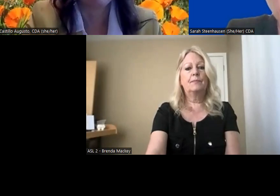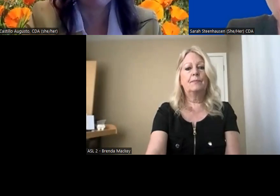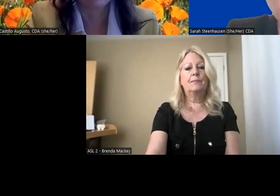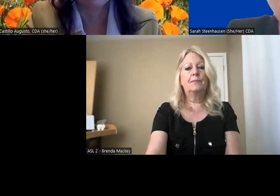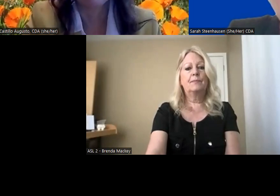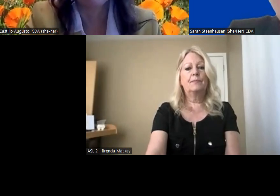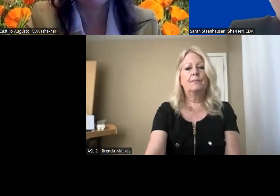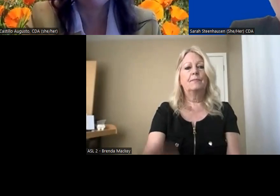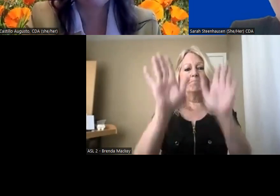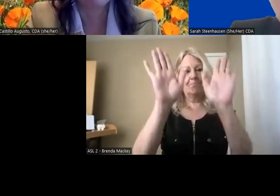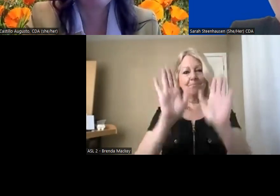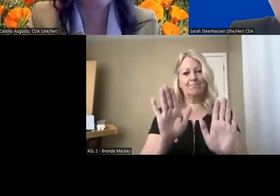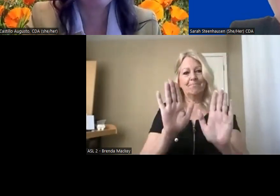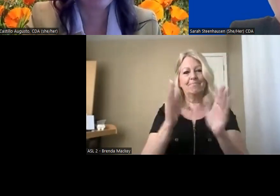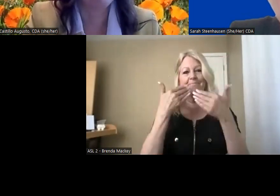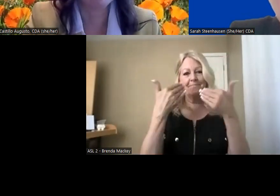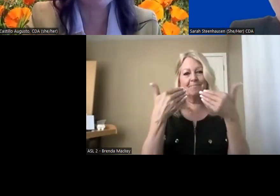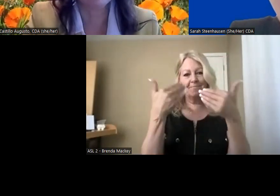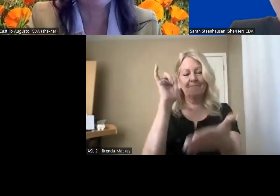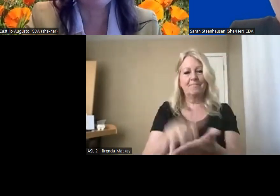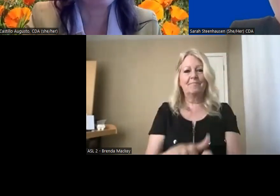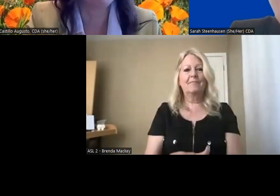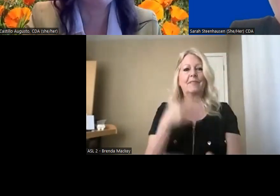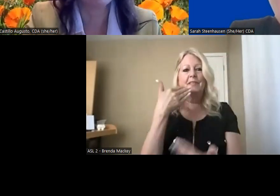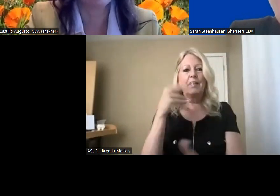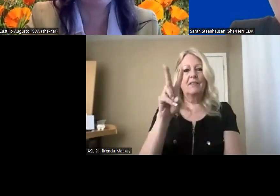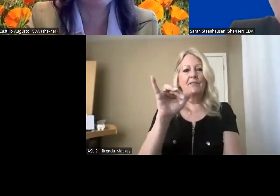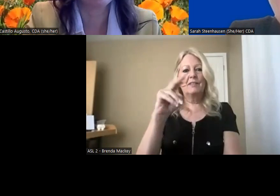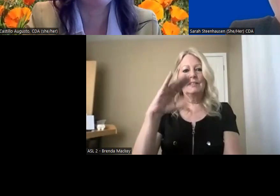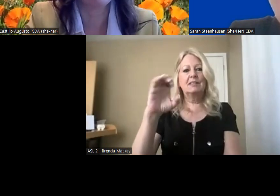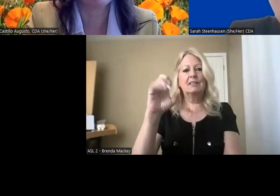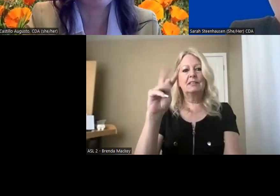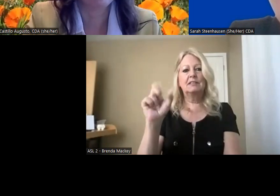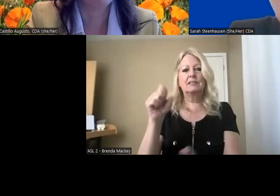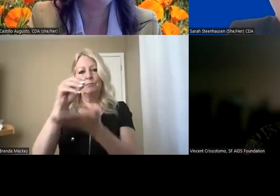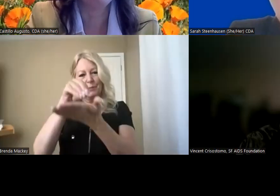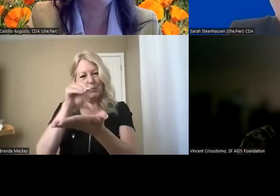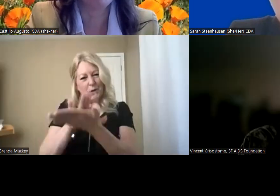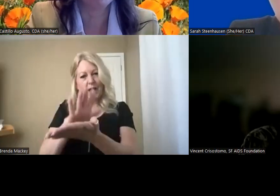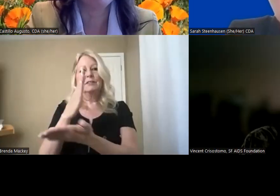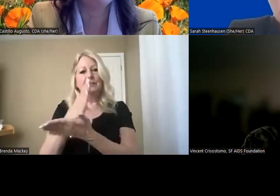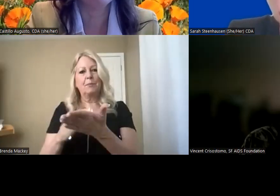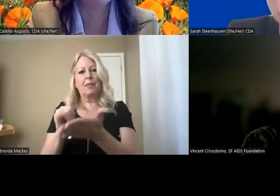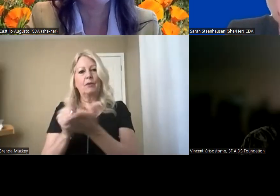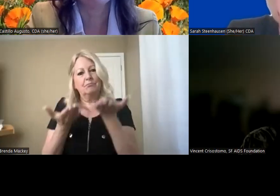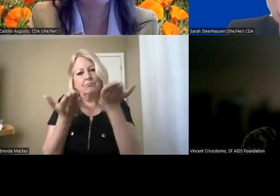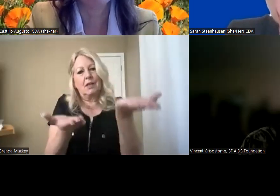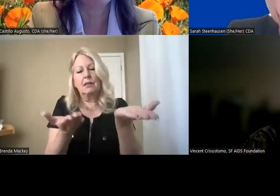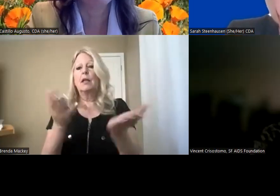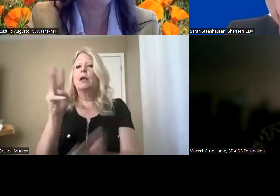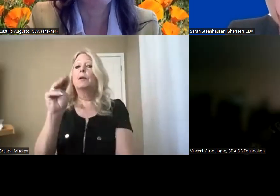Excellent. Thank you for that. Thank you, Vincent. I took some of those suggestions down. We'll move to Marty.